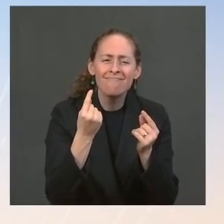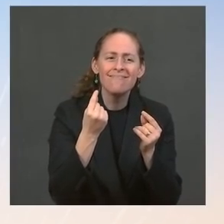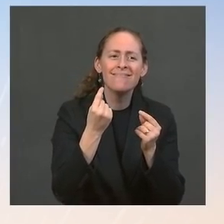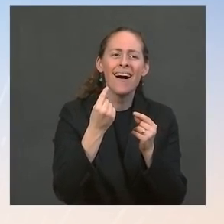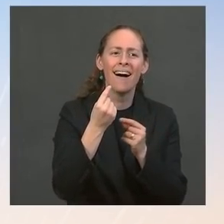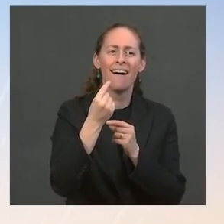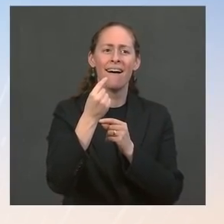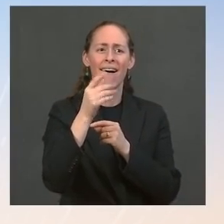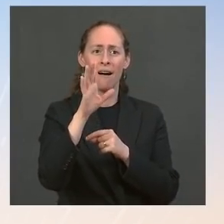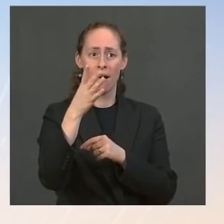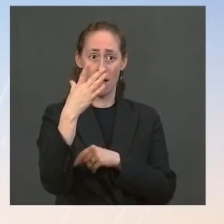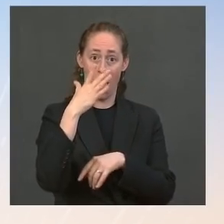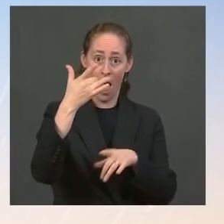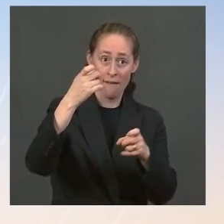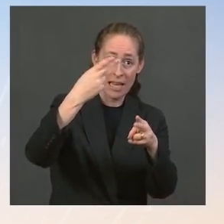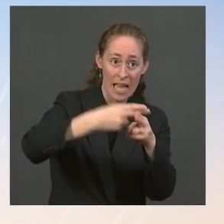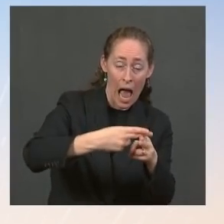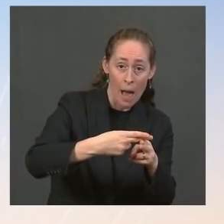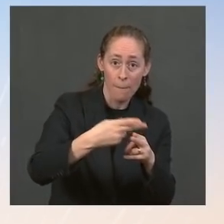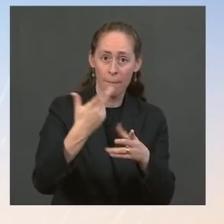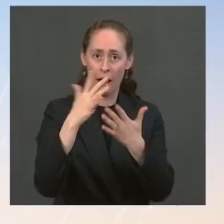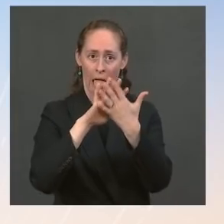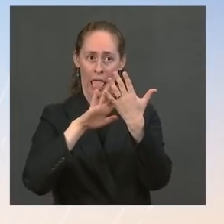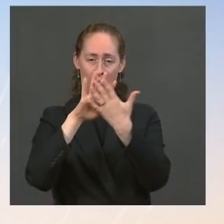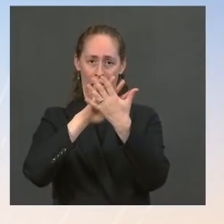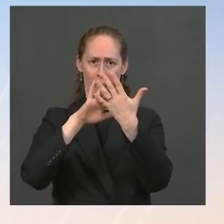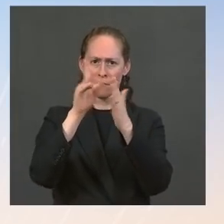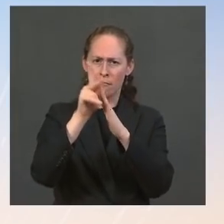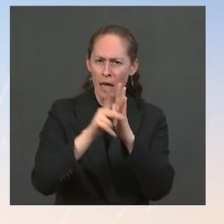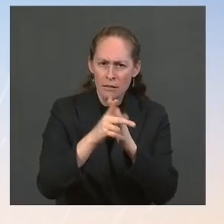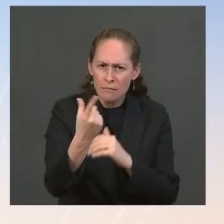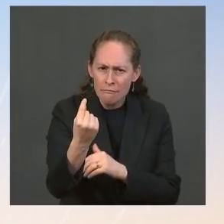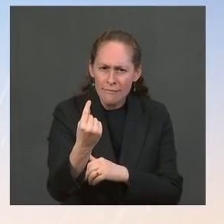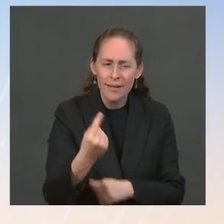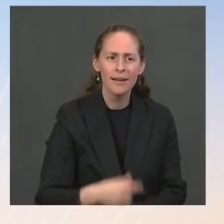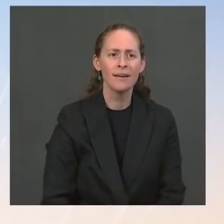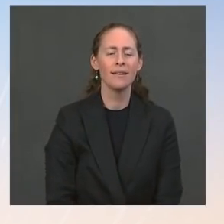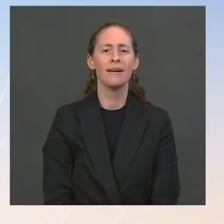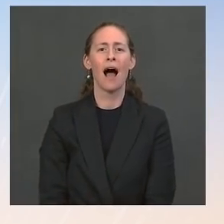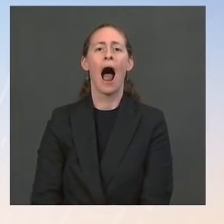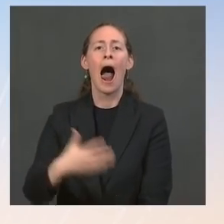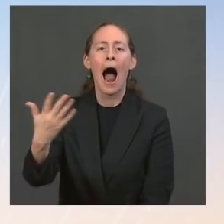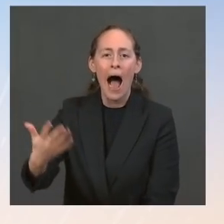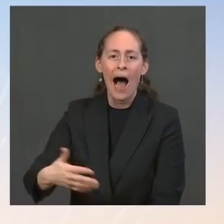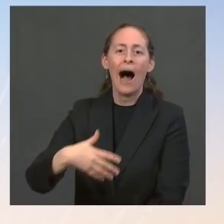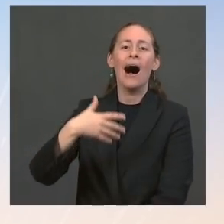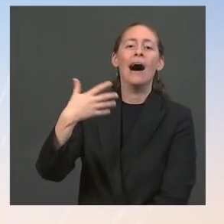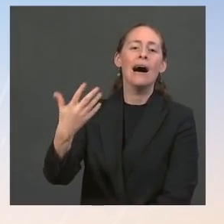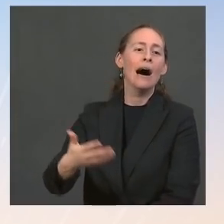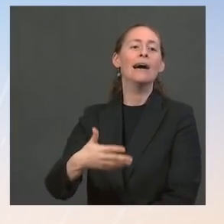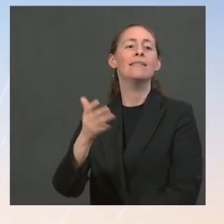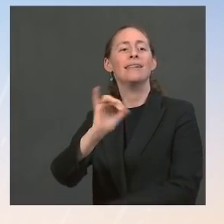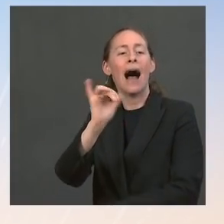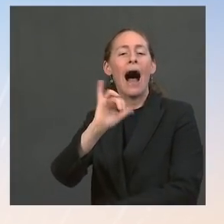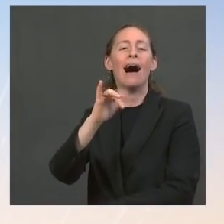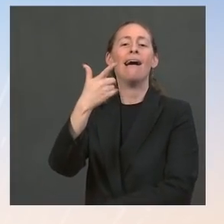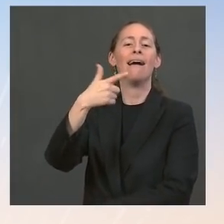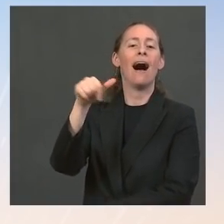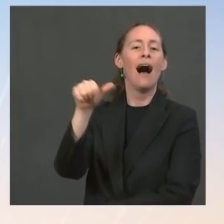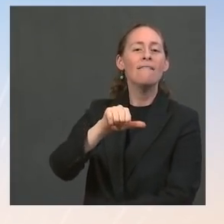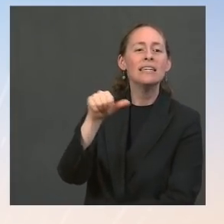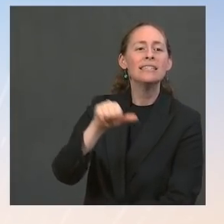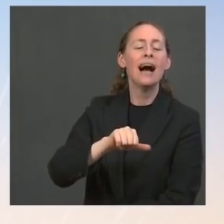name people, or what specific policies? Well, I mean, for example, Afghanistan would have been the maintaining of